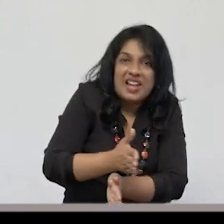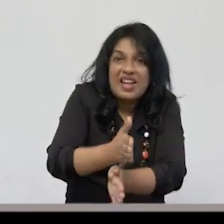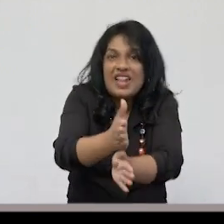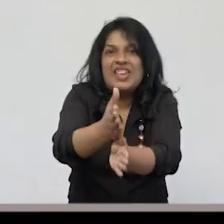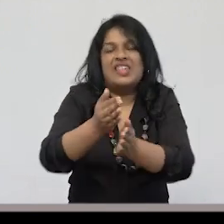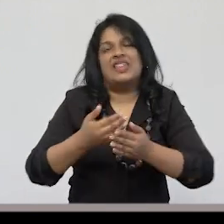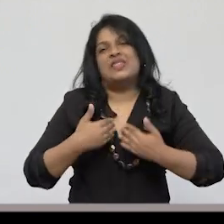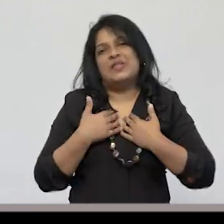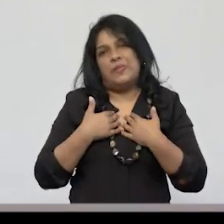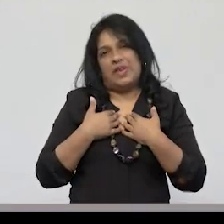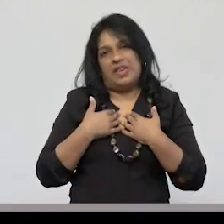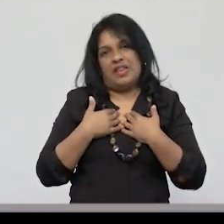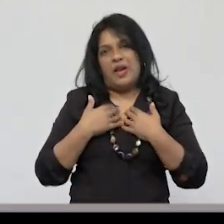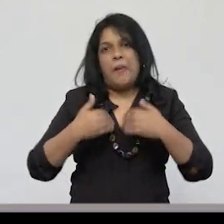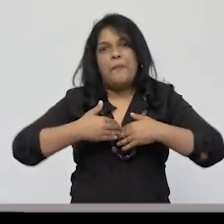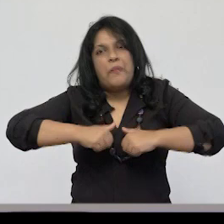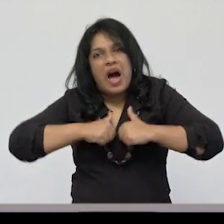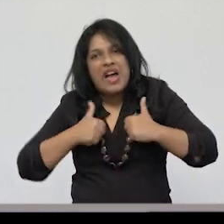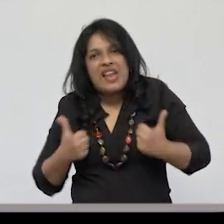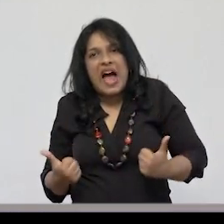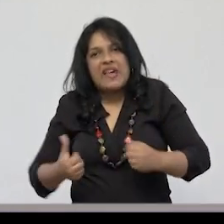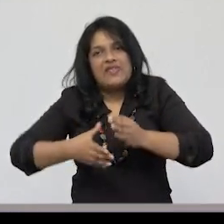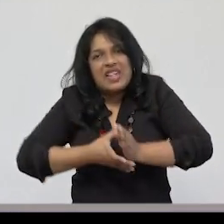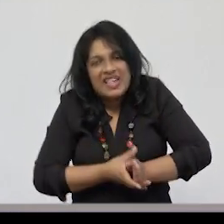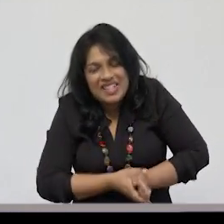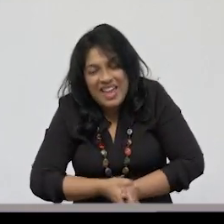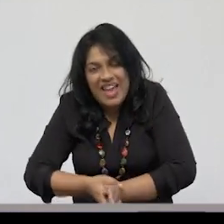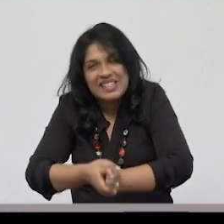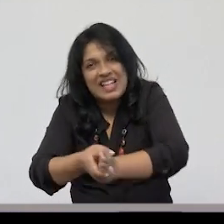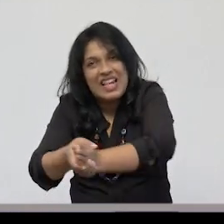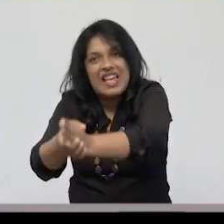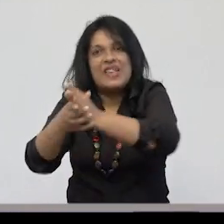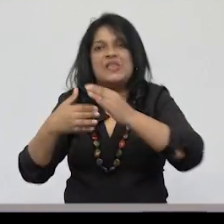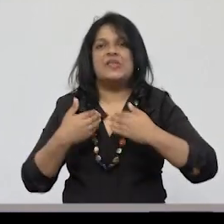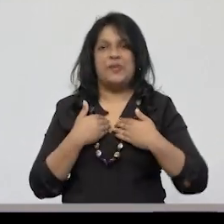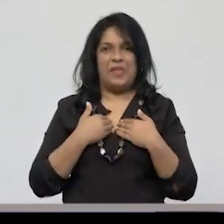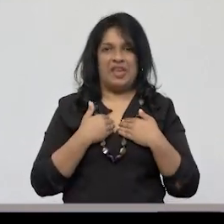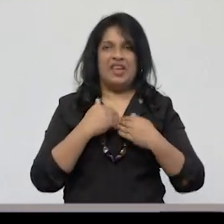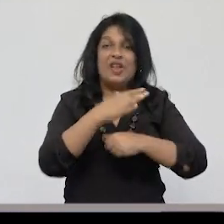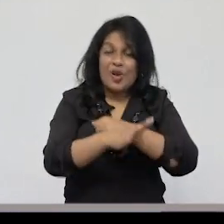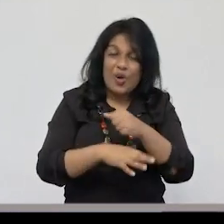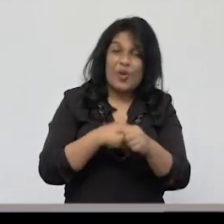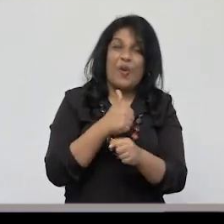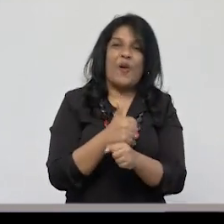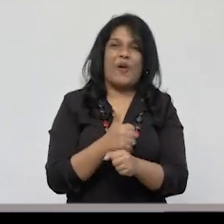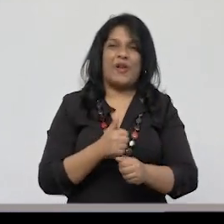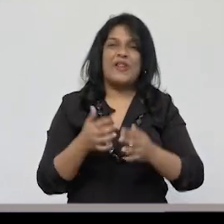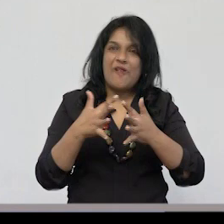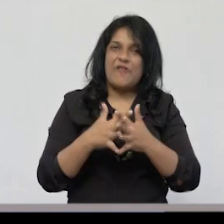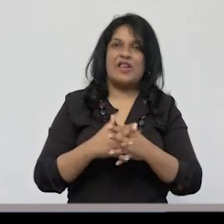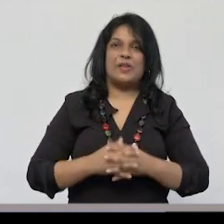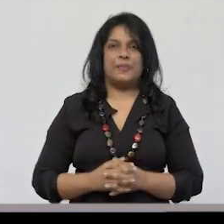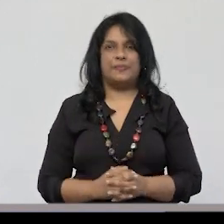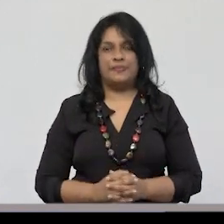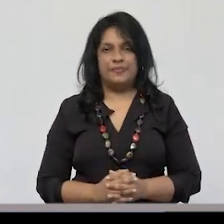think if you understand why you are going through what you're going through, you'll be okay. You know, I can tell you, I'll guarantee, even if you know why you